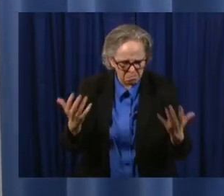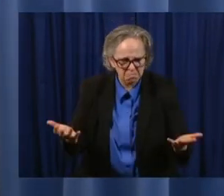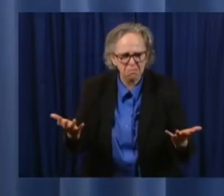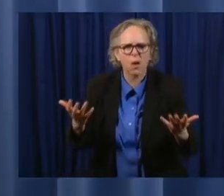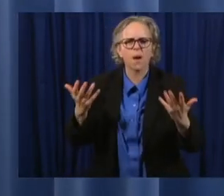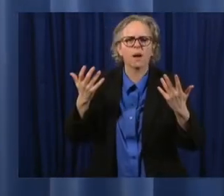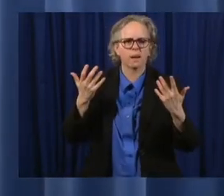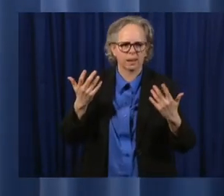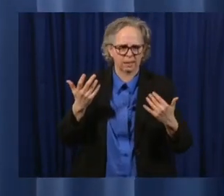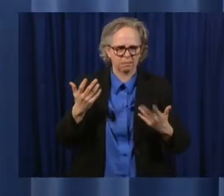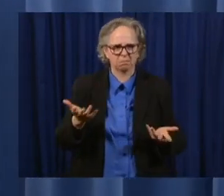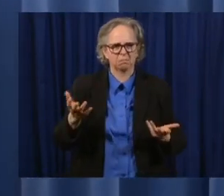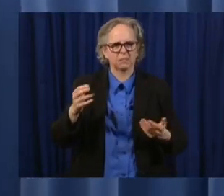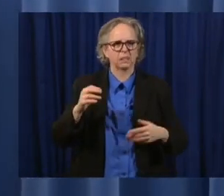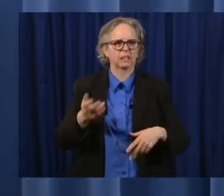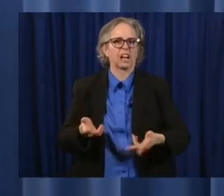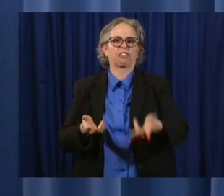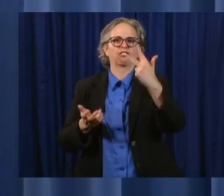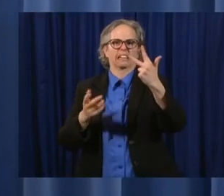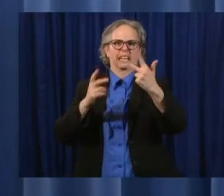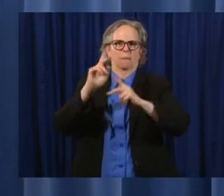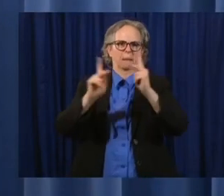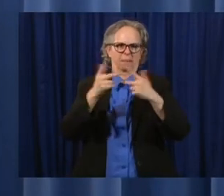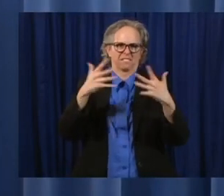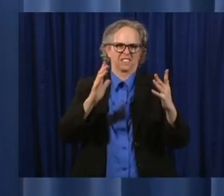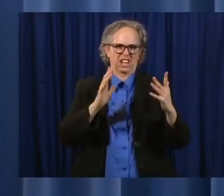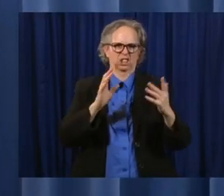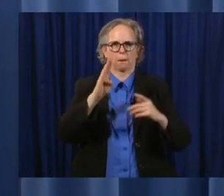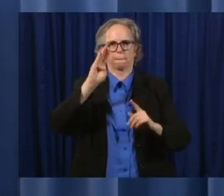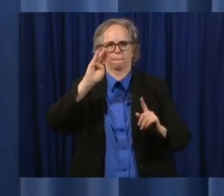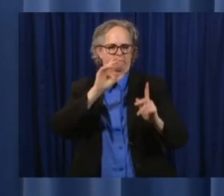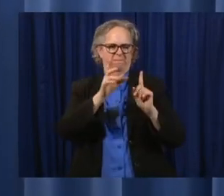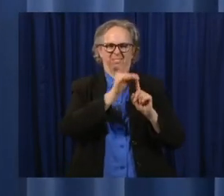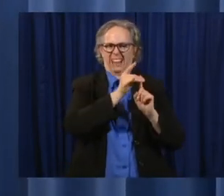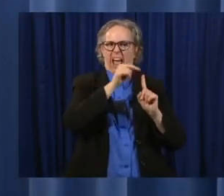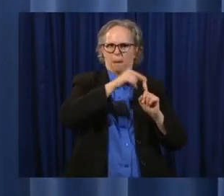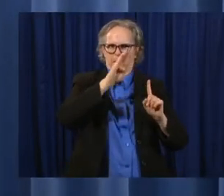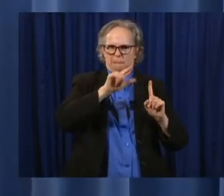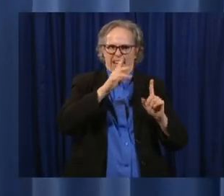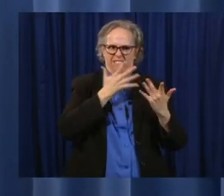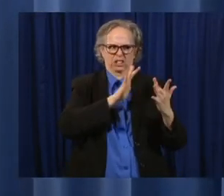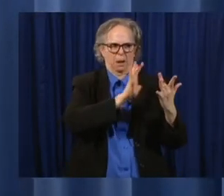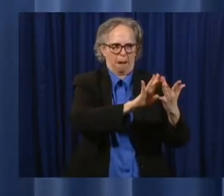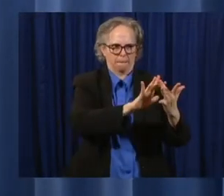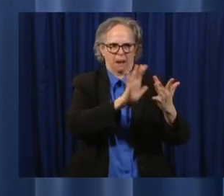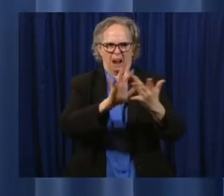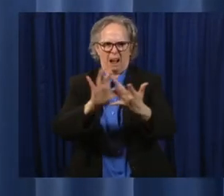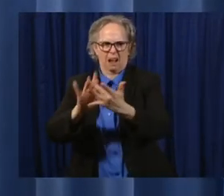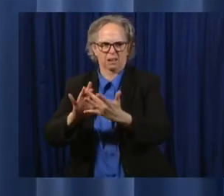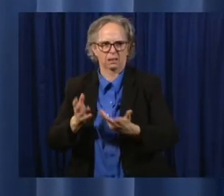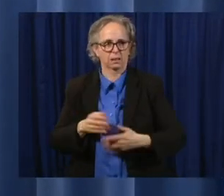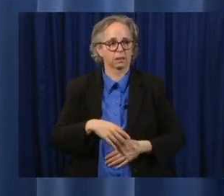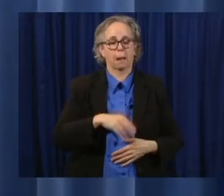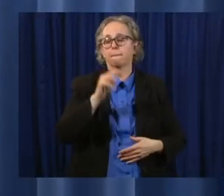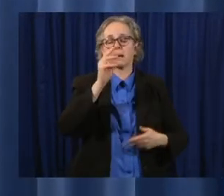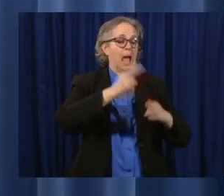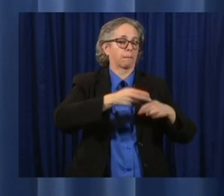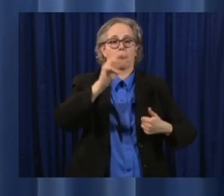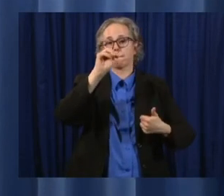assume we've got 3 people up here. Let's do Mike.